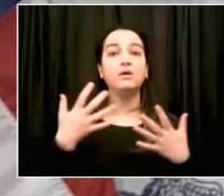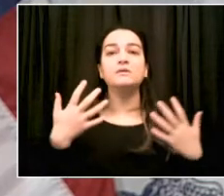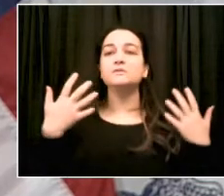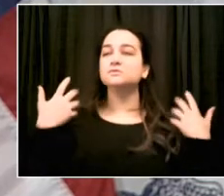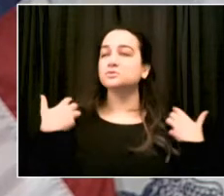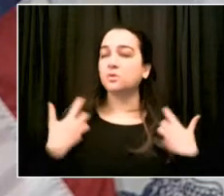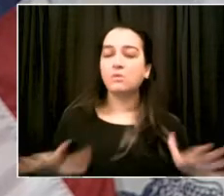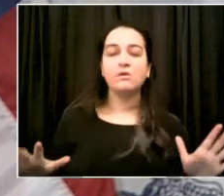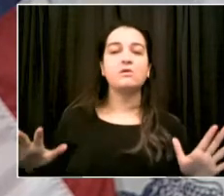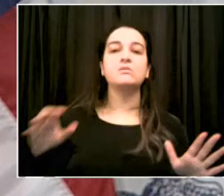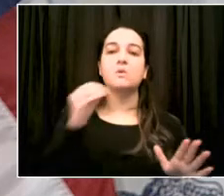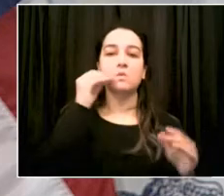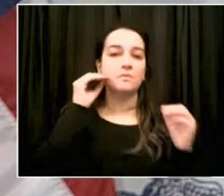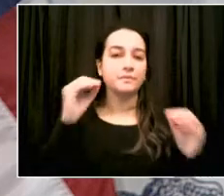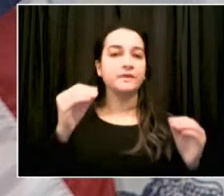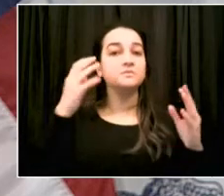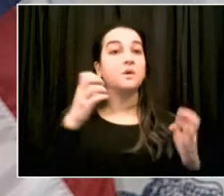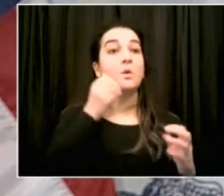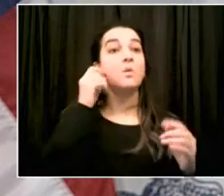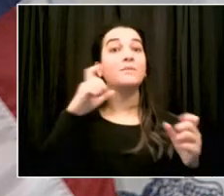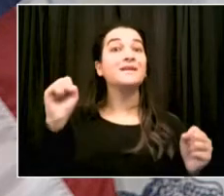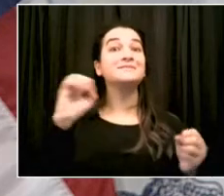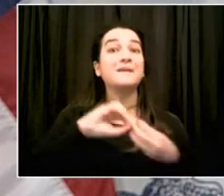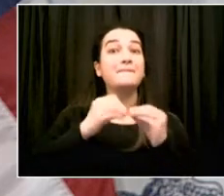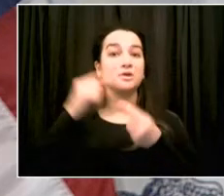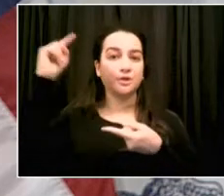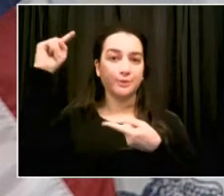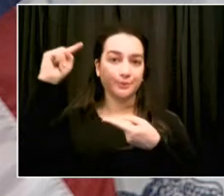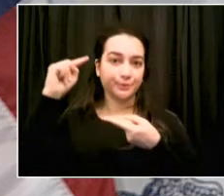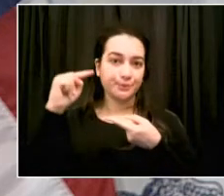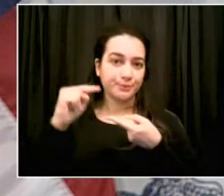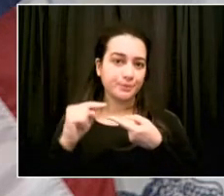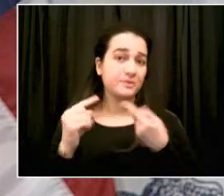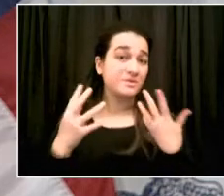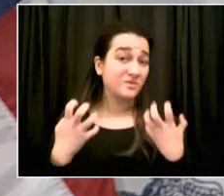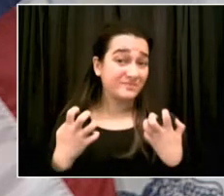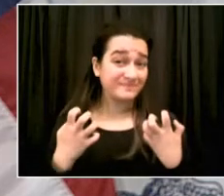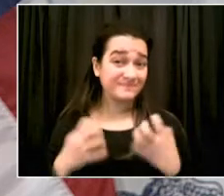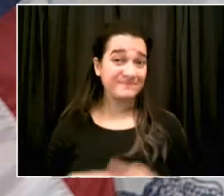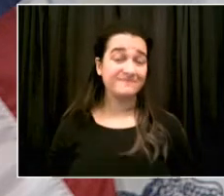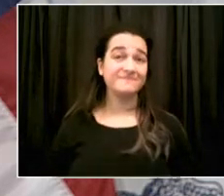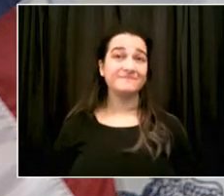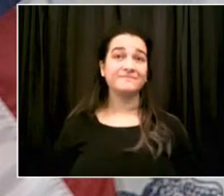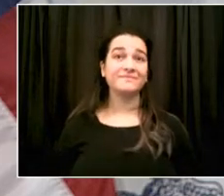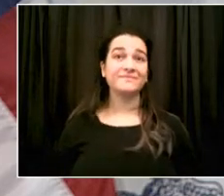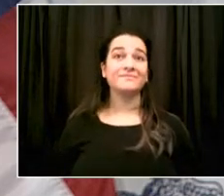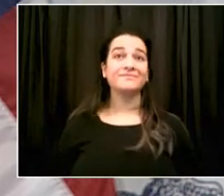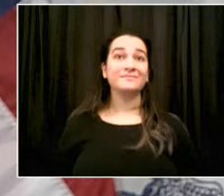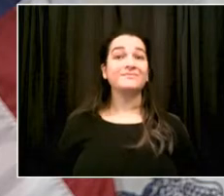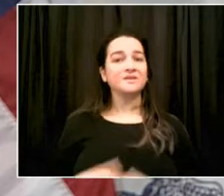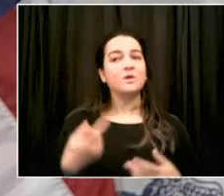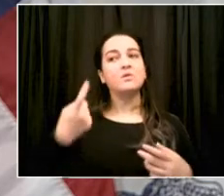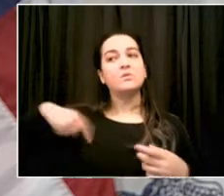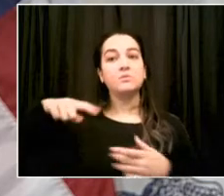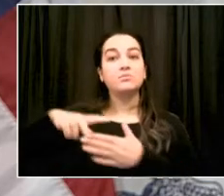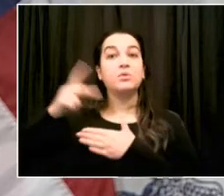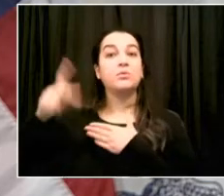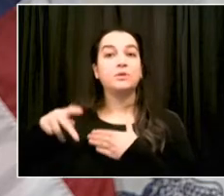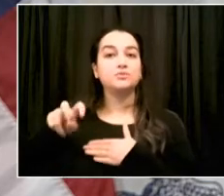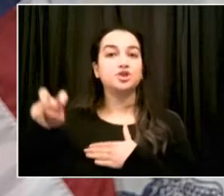broadly. And the incredible outreach effort through Journey Home to get people off the streets once and for all. That's what we're going to focus on.